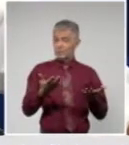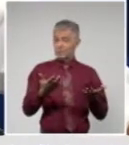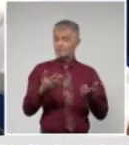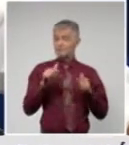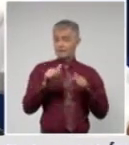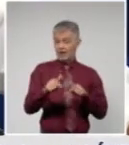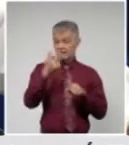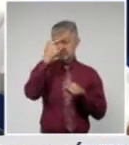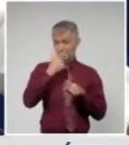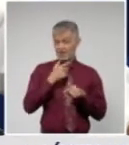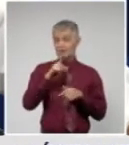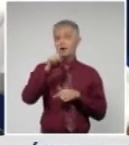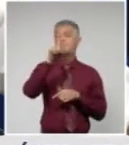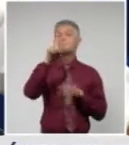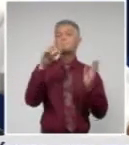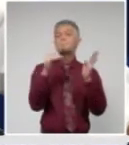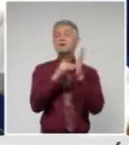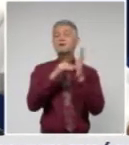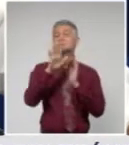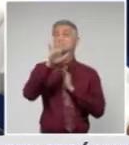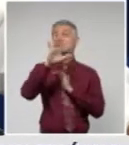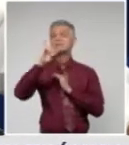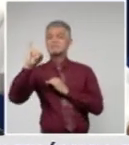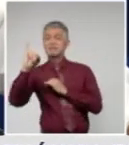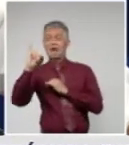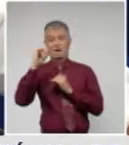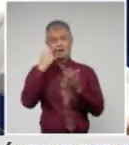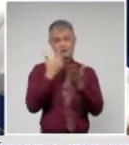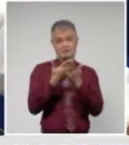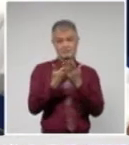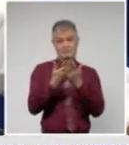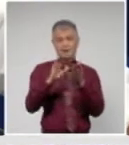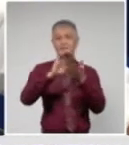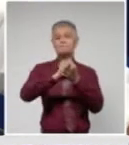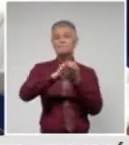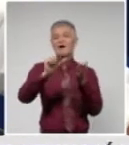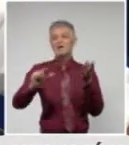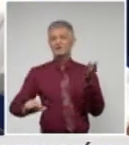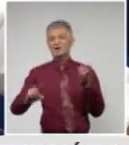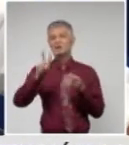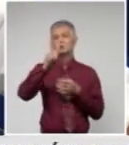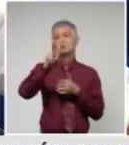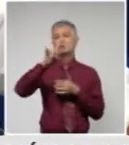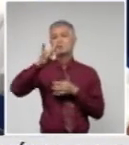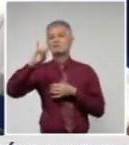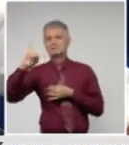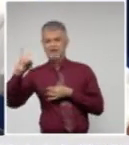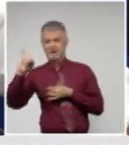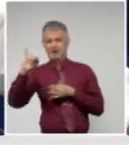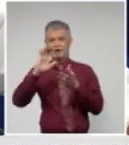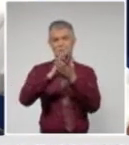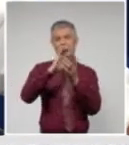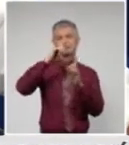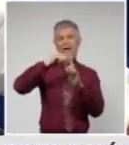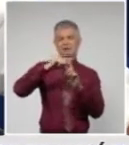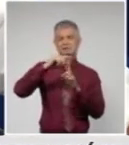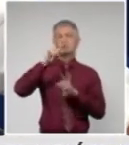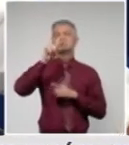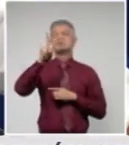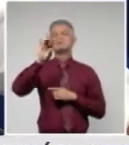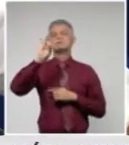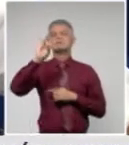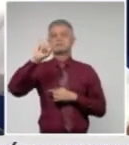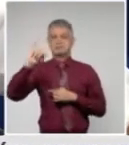296, Matanzas 276, Sancti Spiritus 236, Santiago